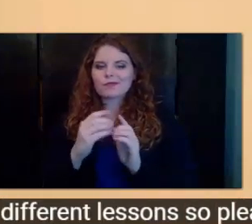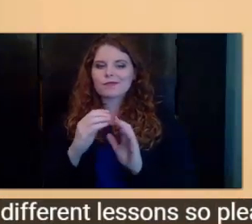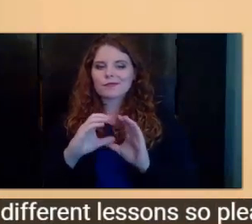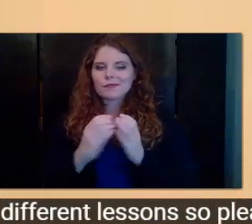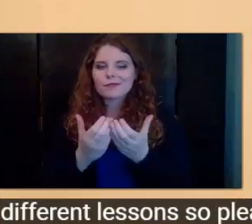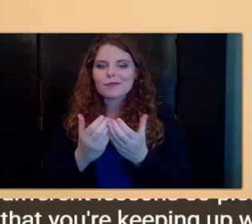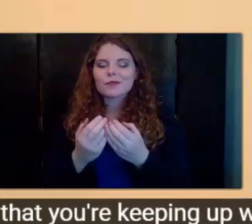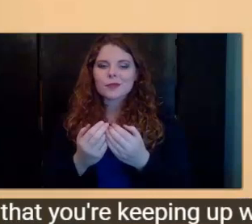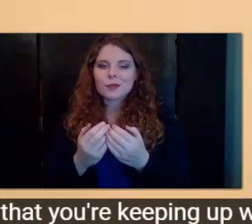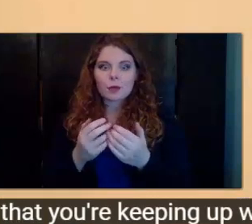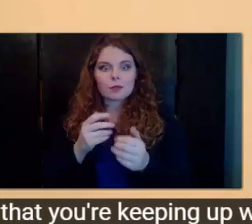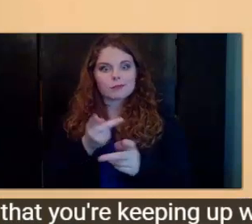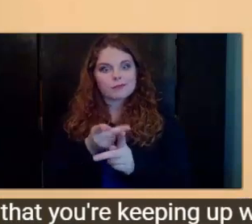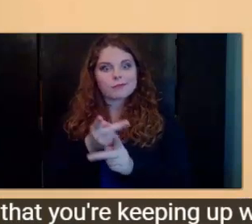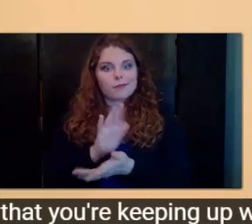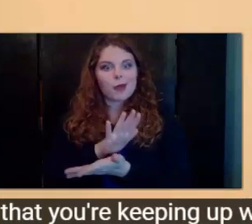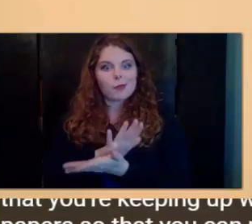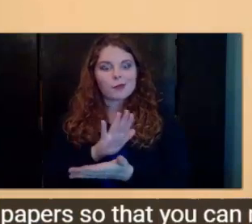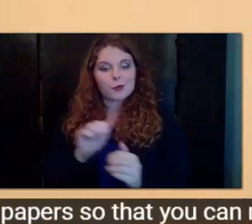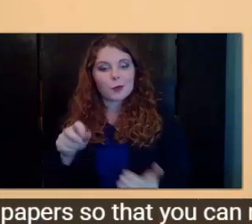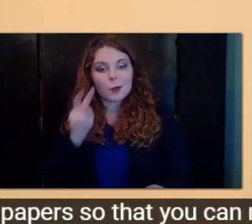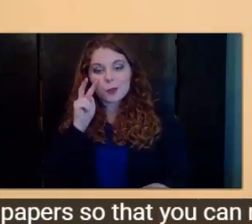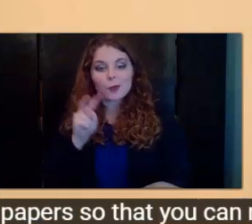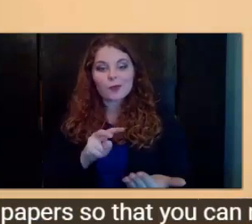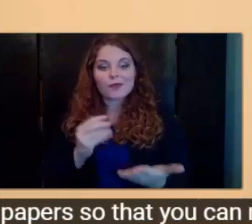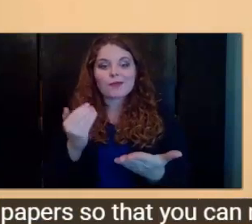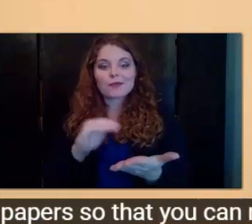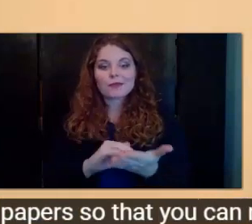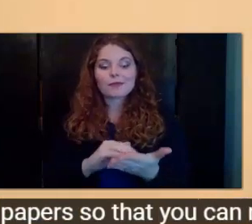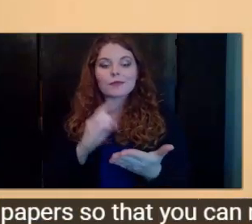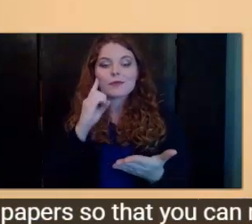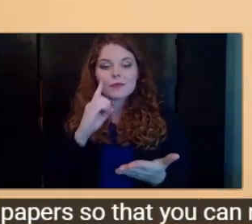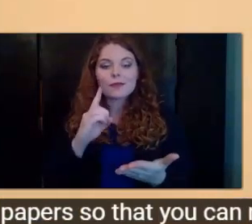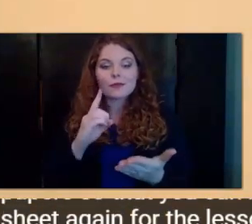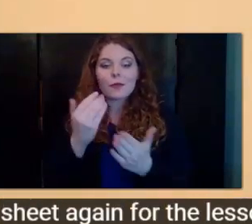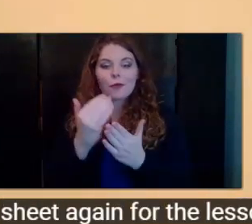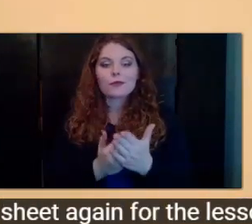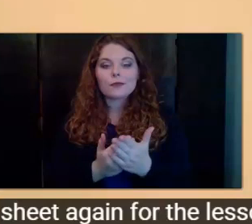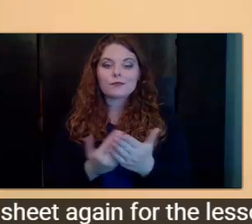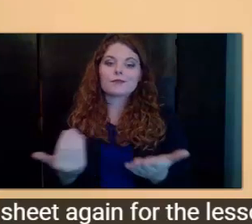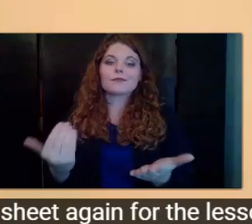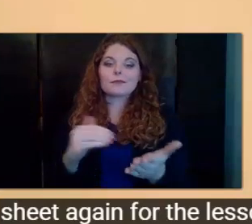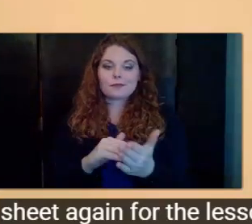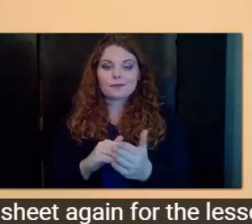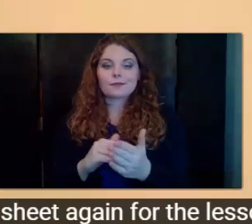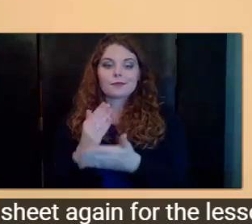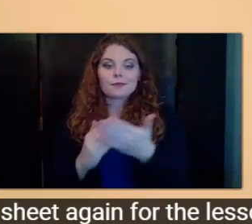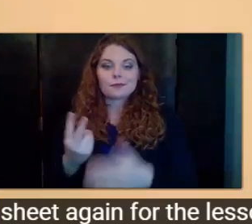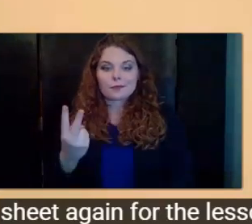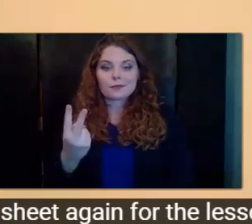keeping up with all of your papers so that you can reference this sheet again for the lesson that we'll be doing again with Lesson